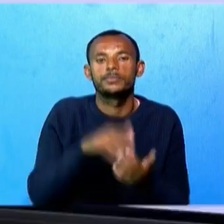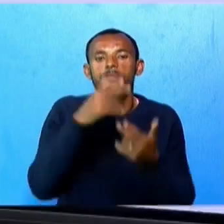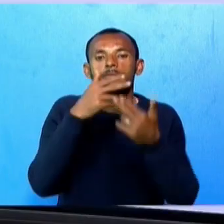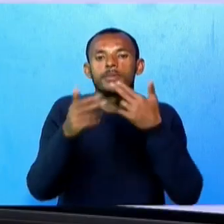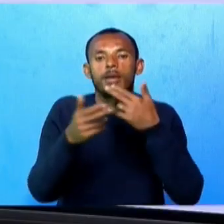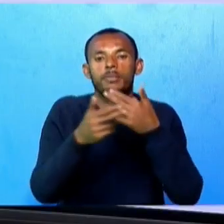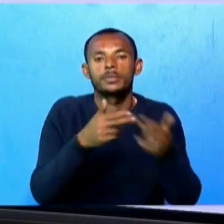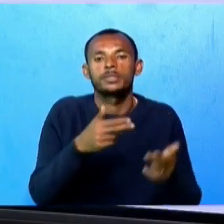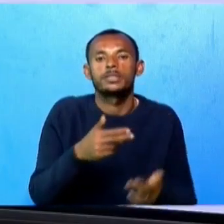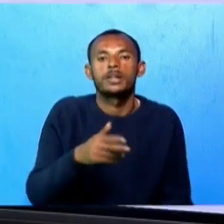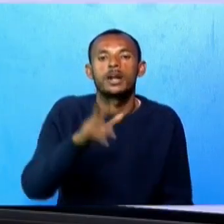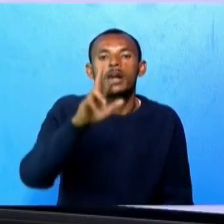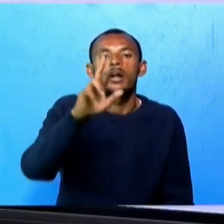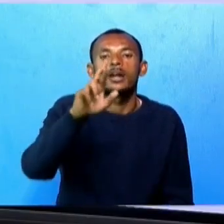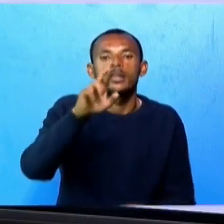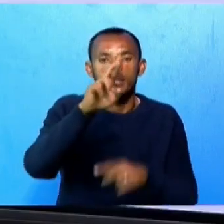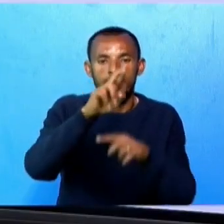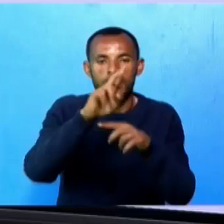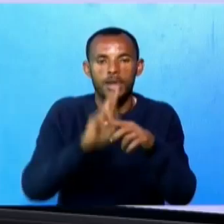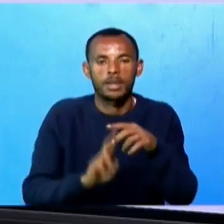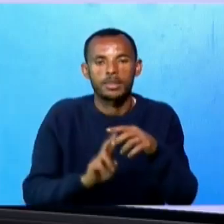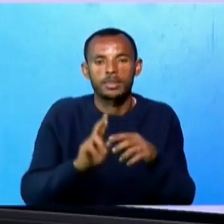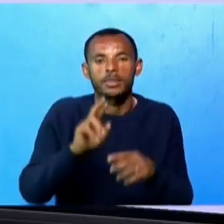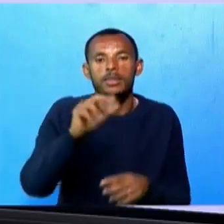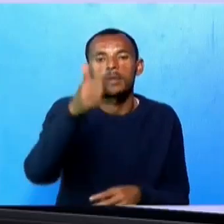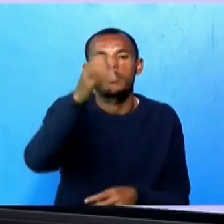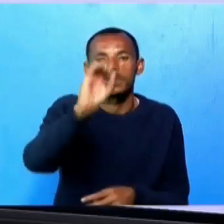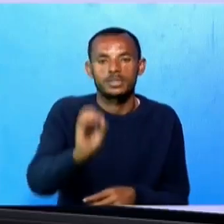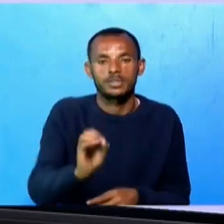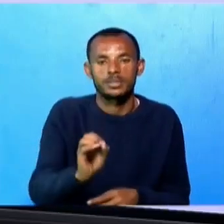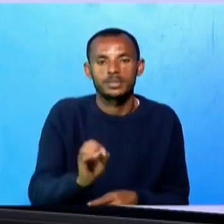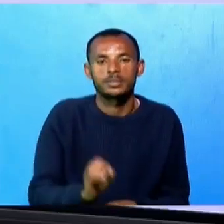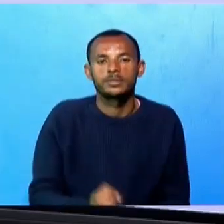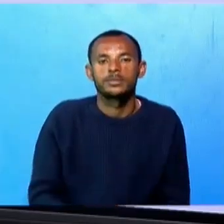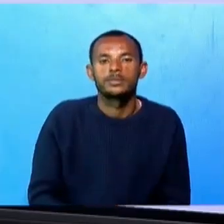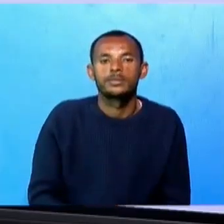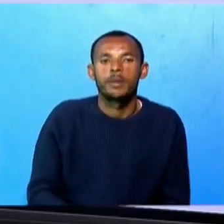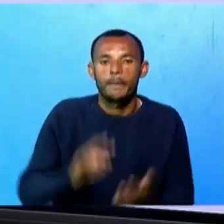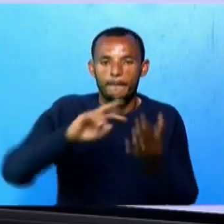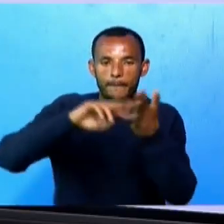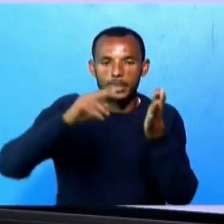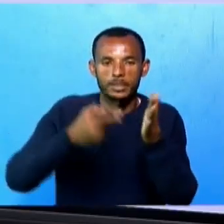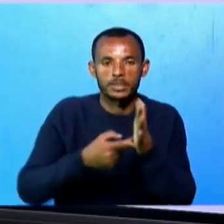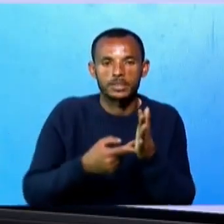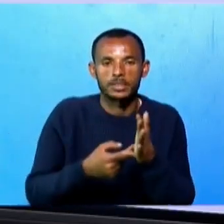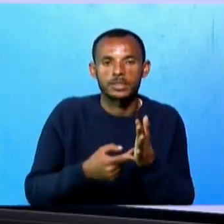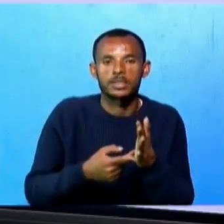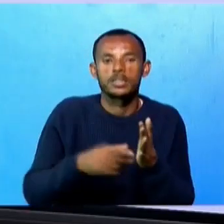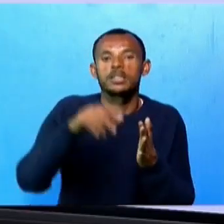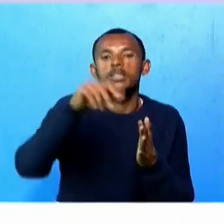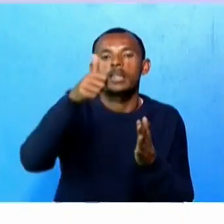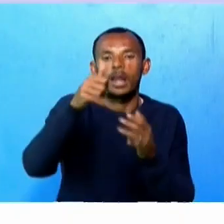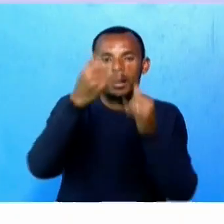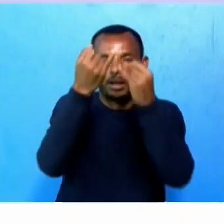times the rate, which is 10%. Okay, 10% means 10